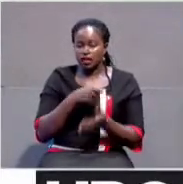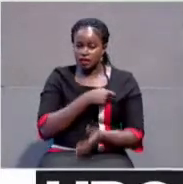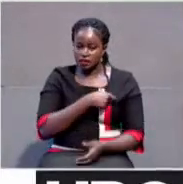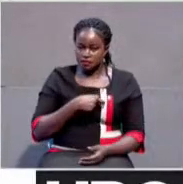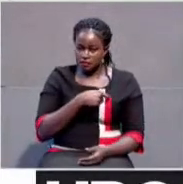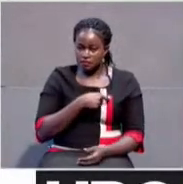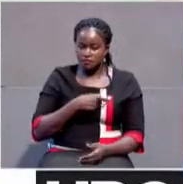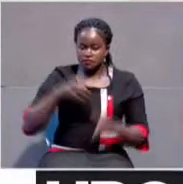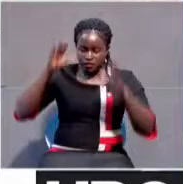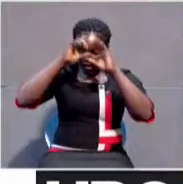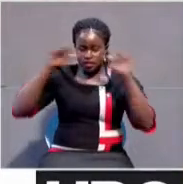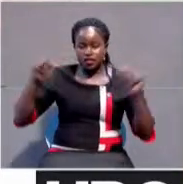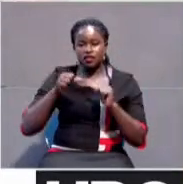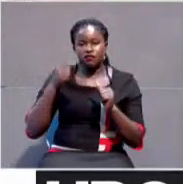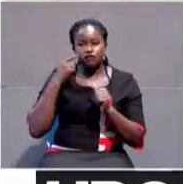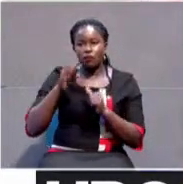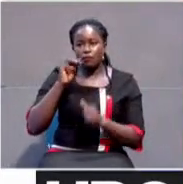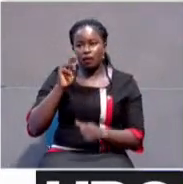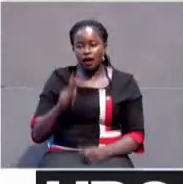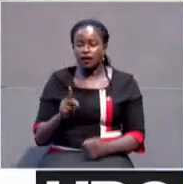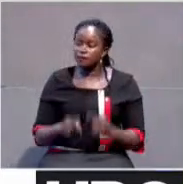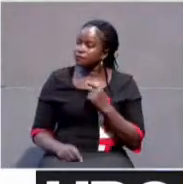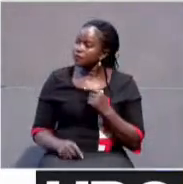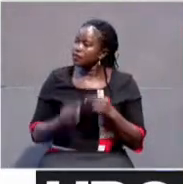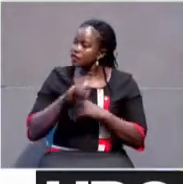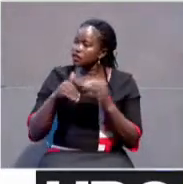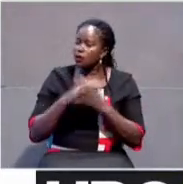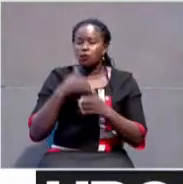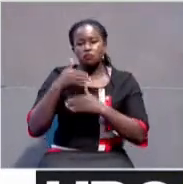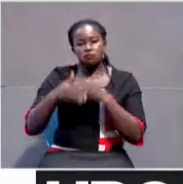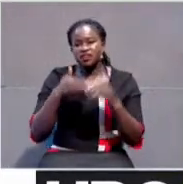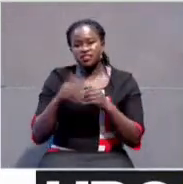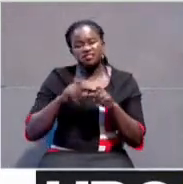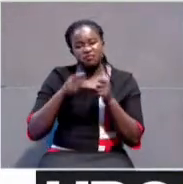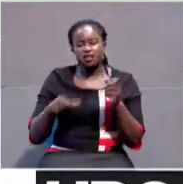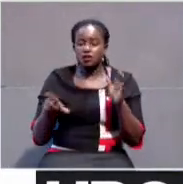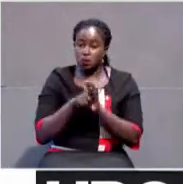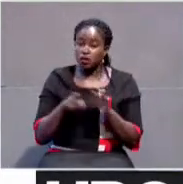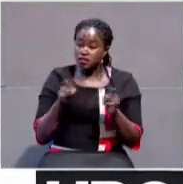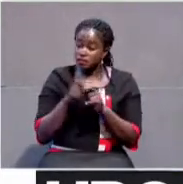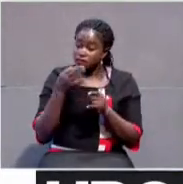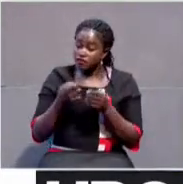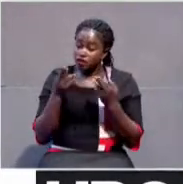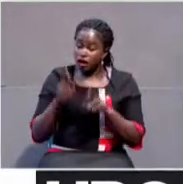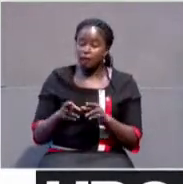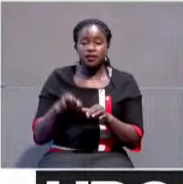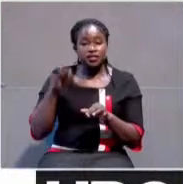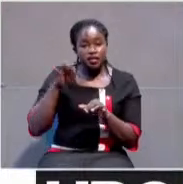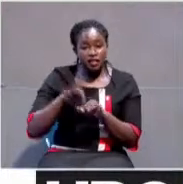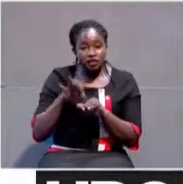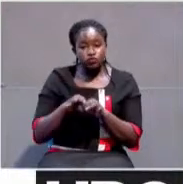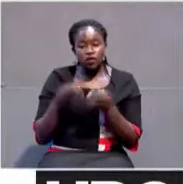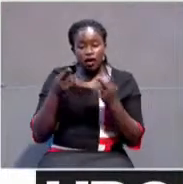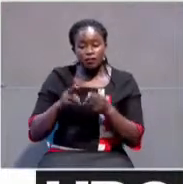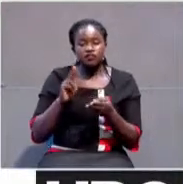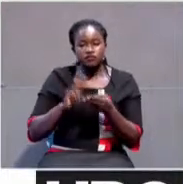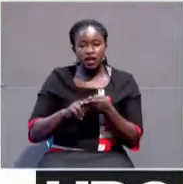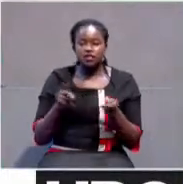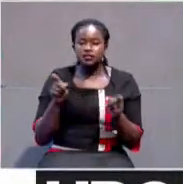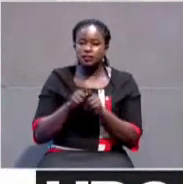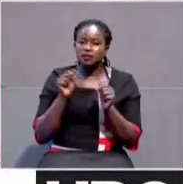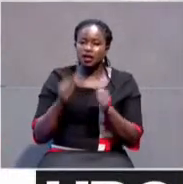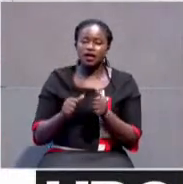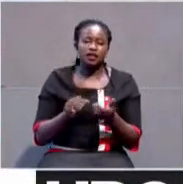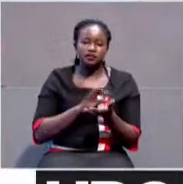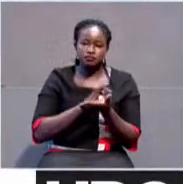that the entire process was illegal, it means even if an election is held by Friday, it can always be reversed. In